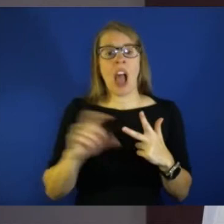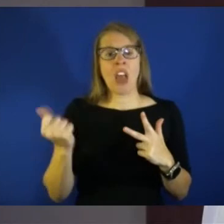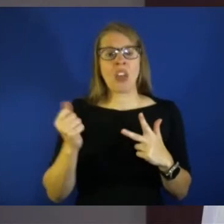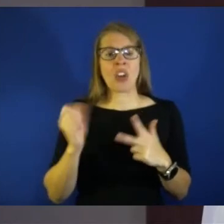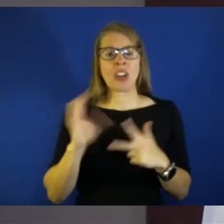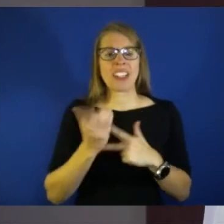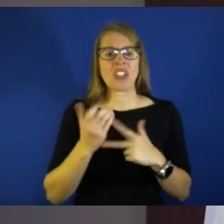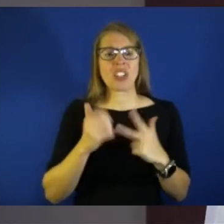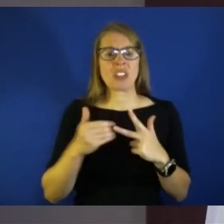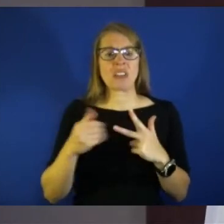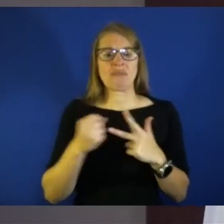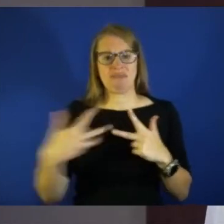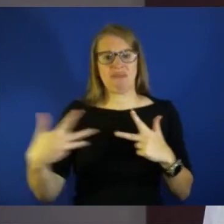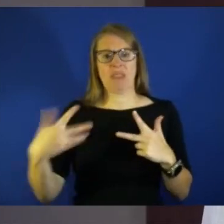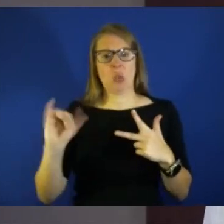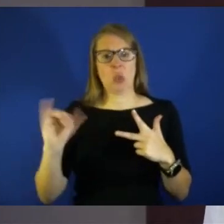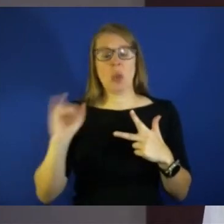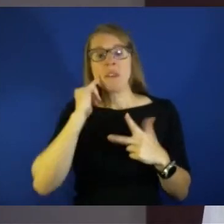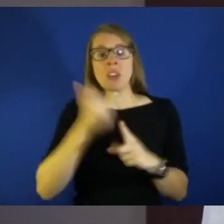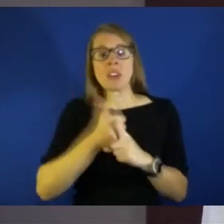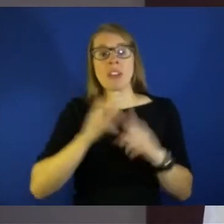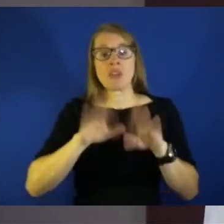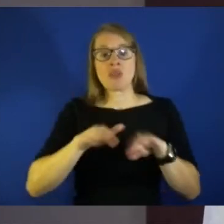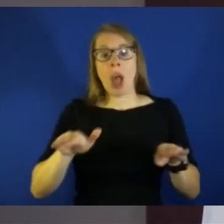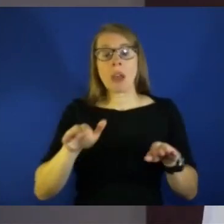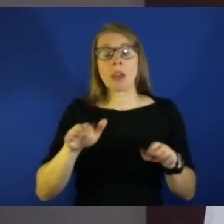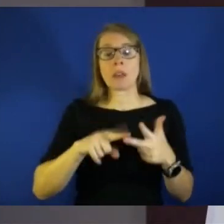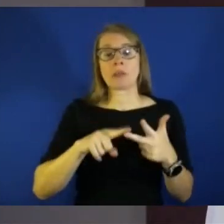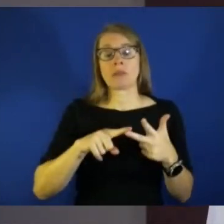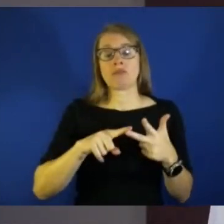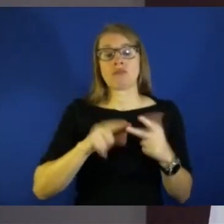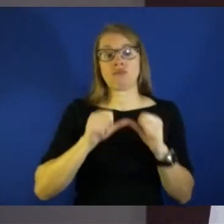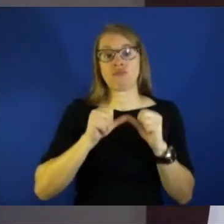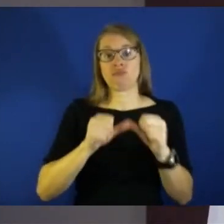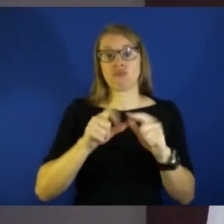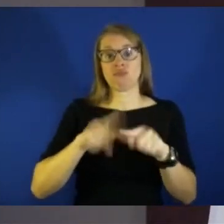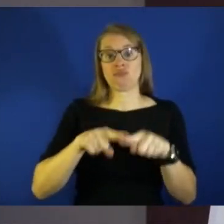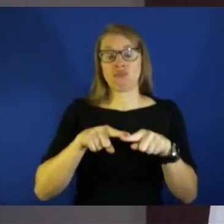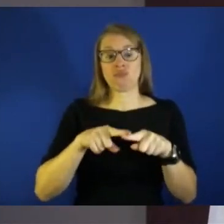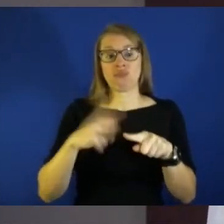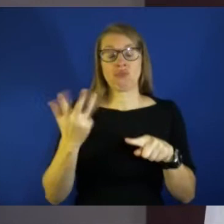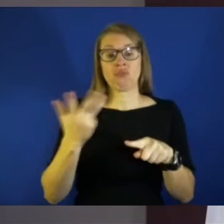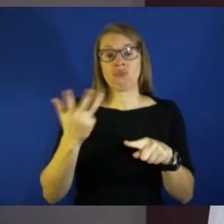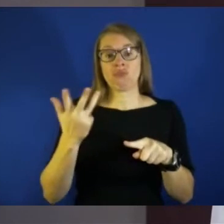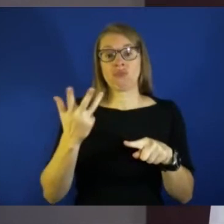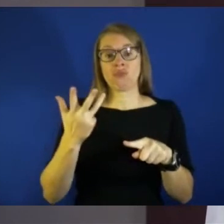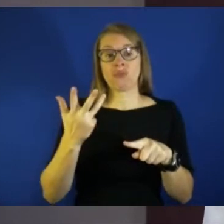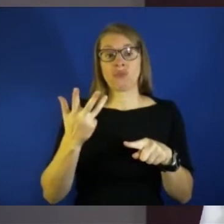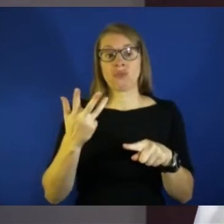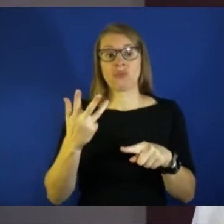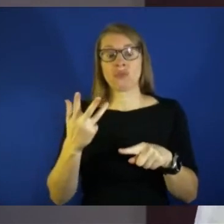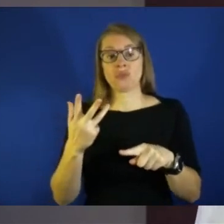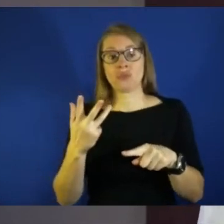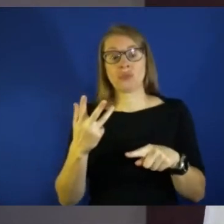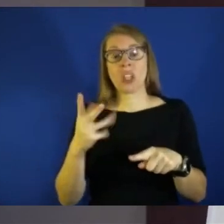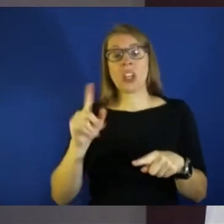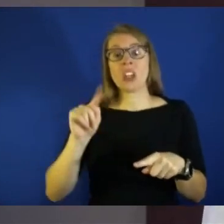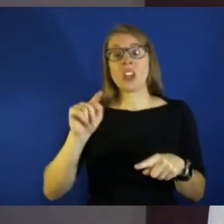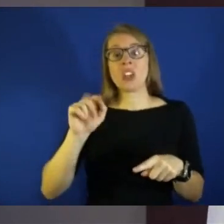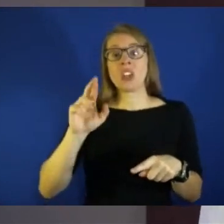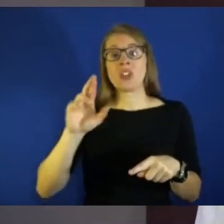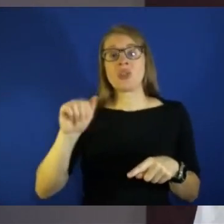So, if you're a child that's chronically dependent on, like a tracheostomy, things like that, if you have